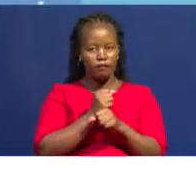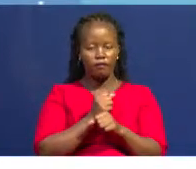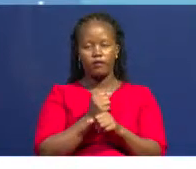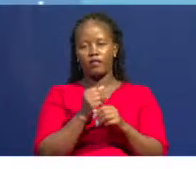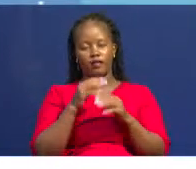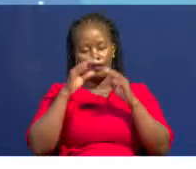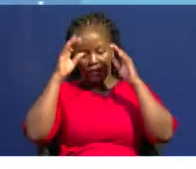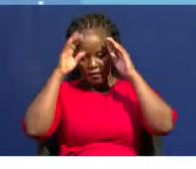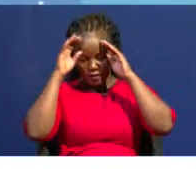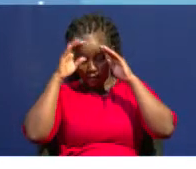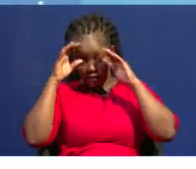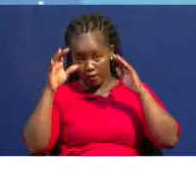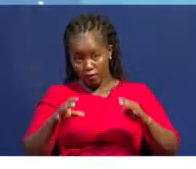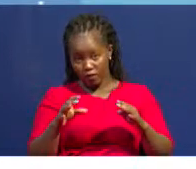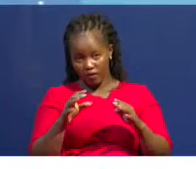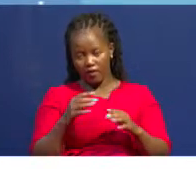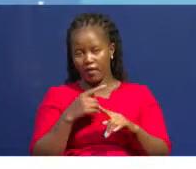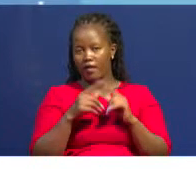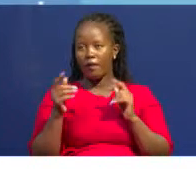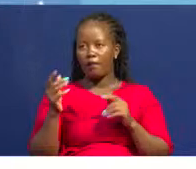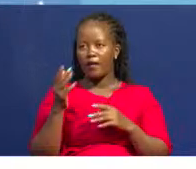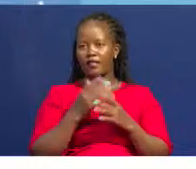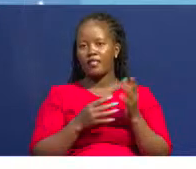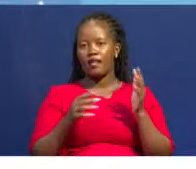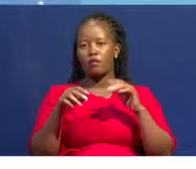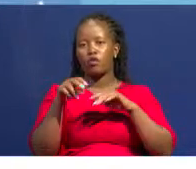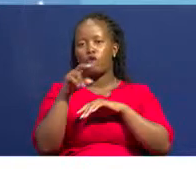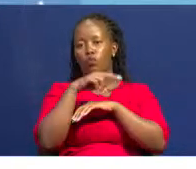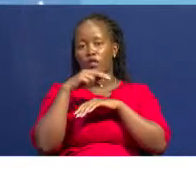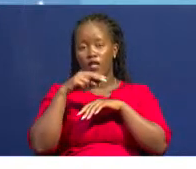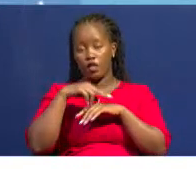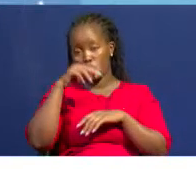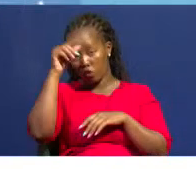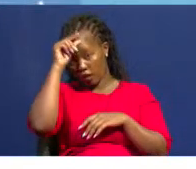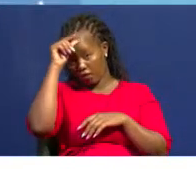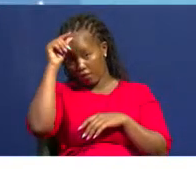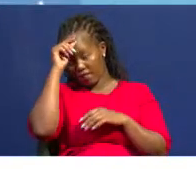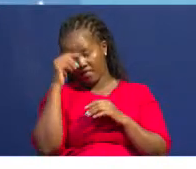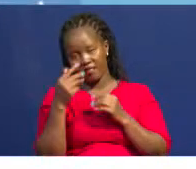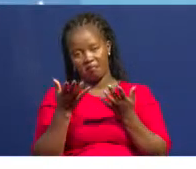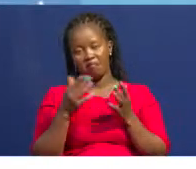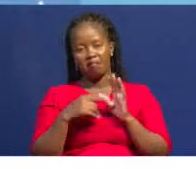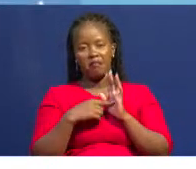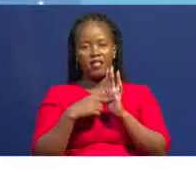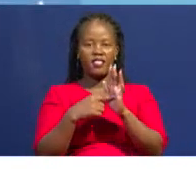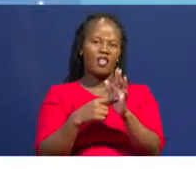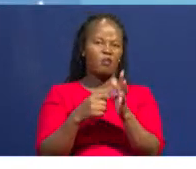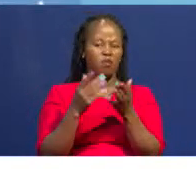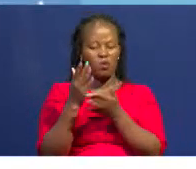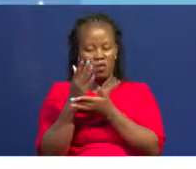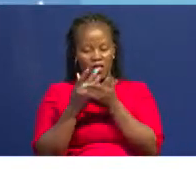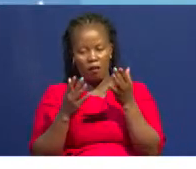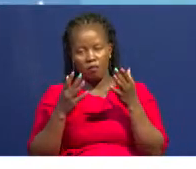but some still remain with the national government. One of them is some aspects of health, some aspects of